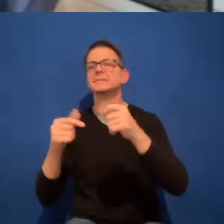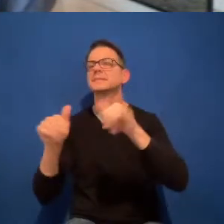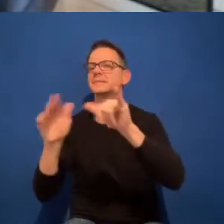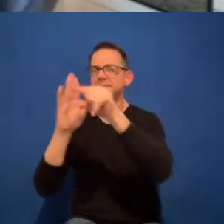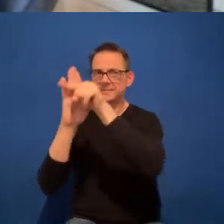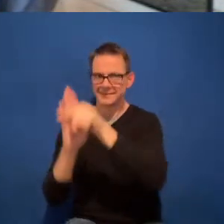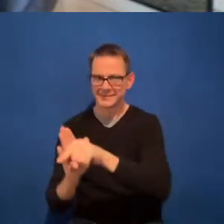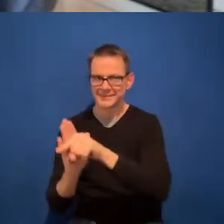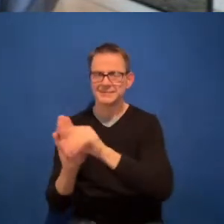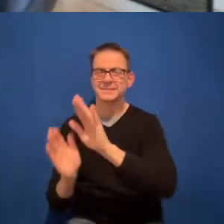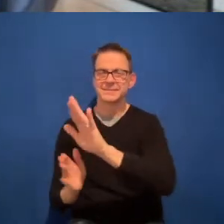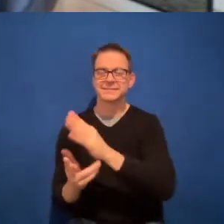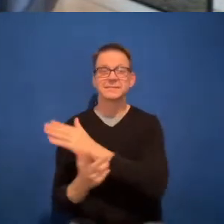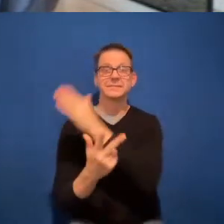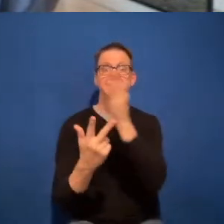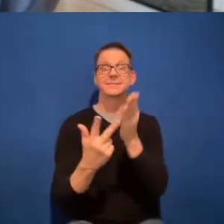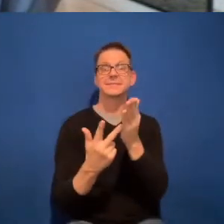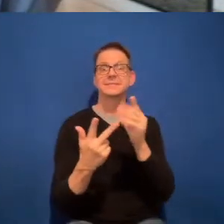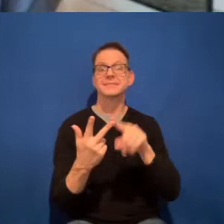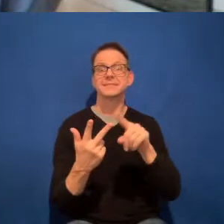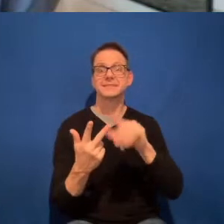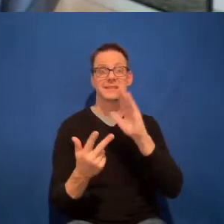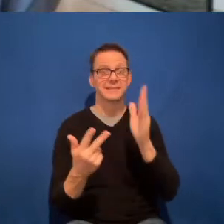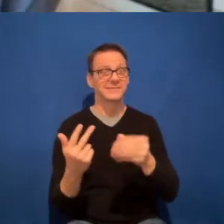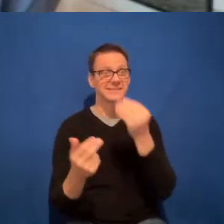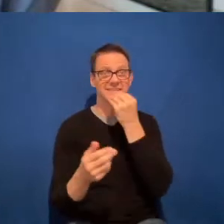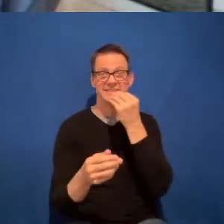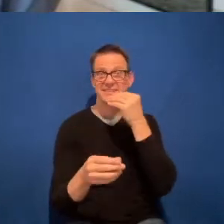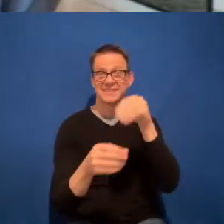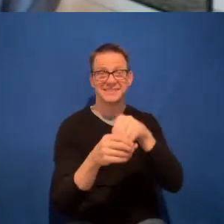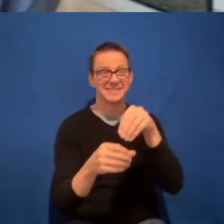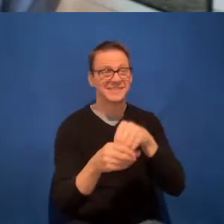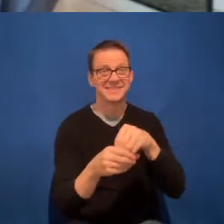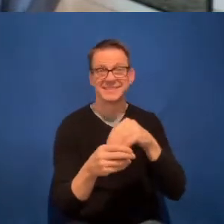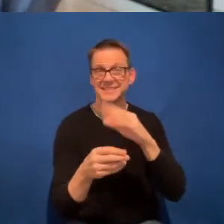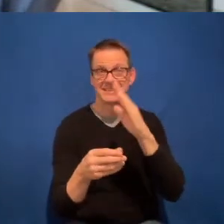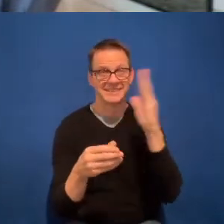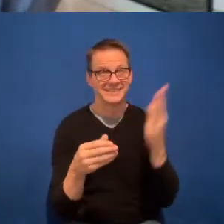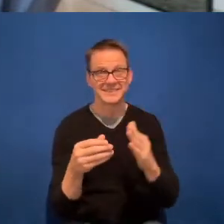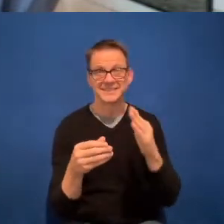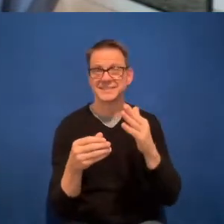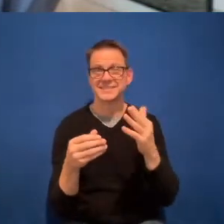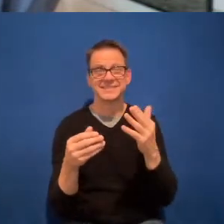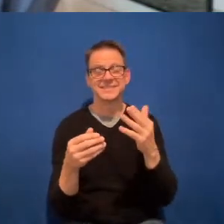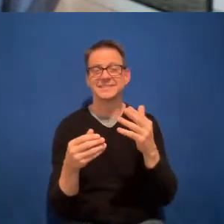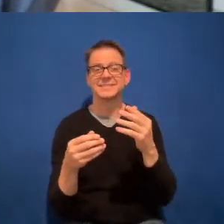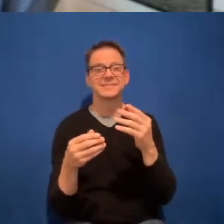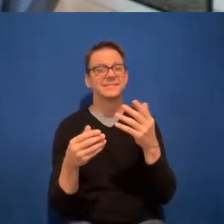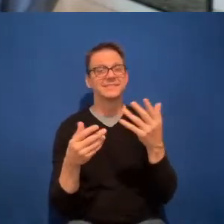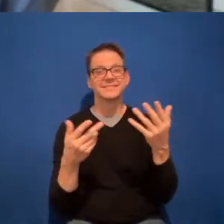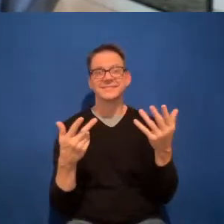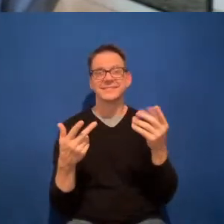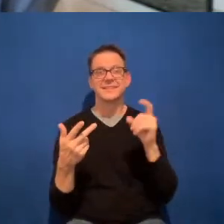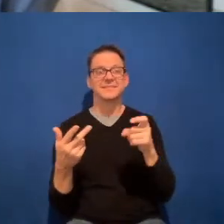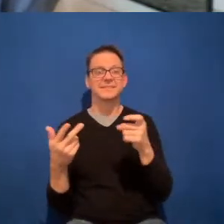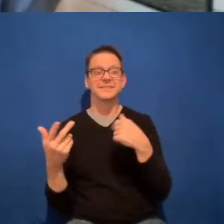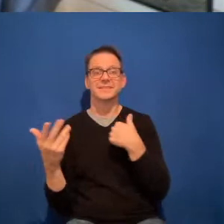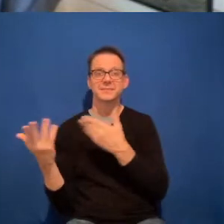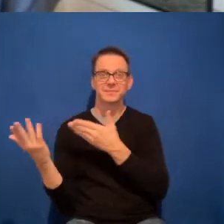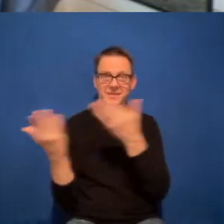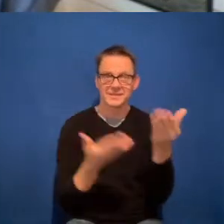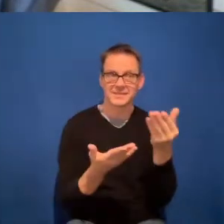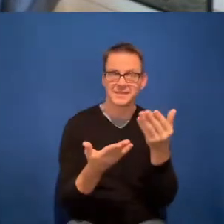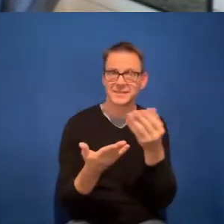And then the last thing was we never ate indoors. We would do takeout, eat on the streets, bring it home, and eat it in